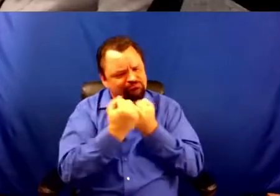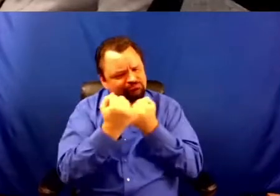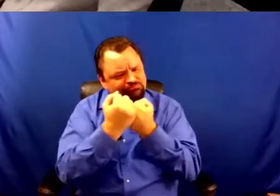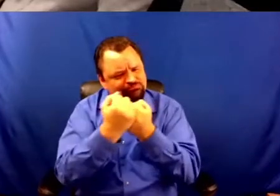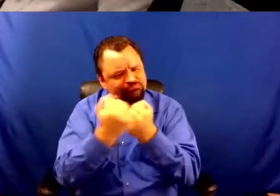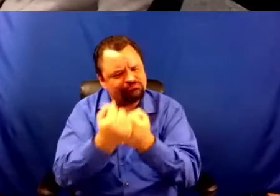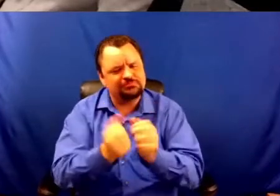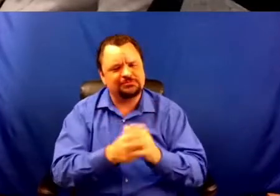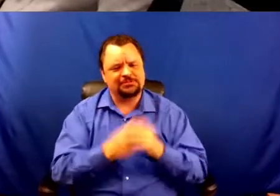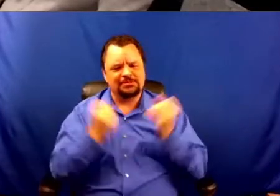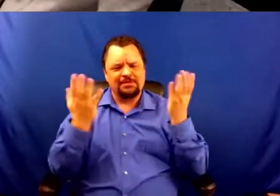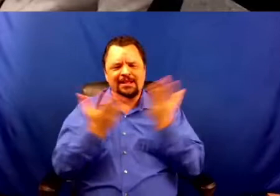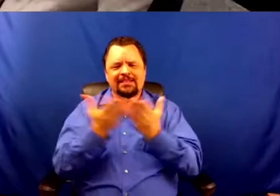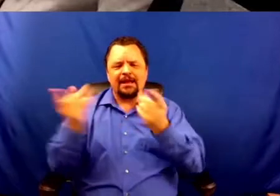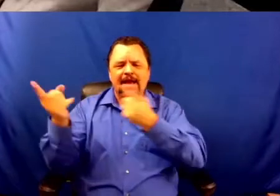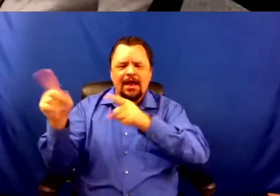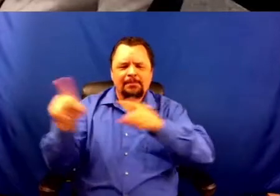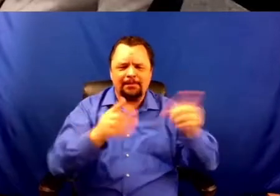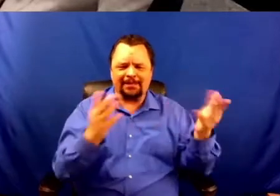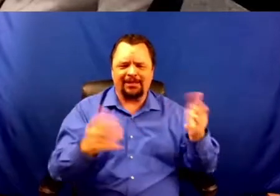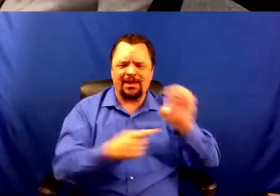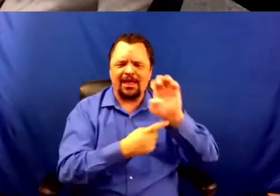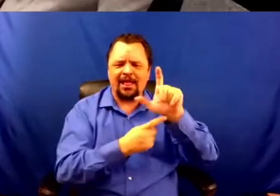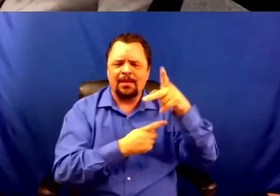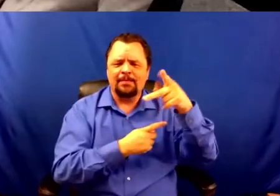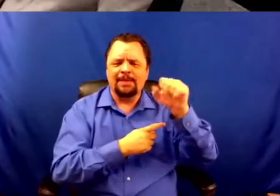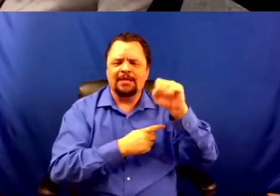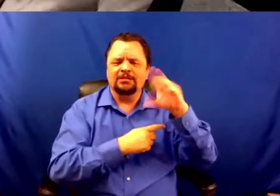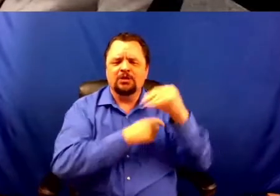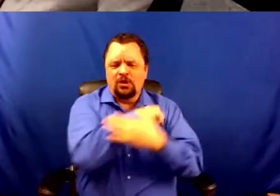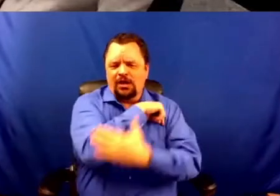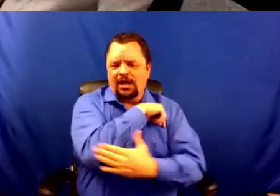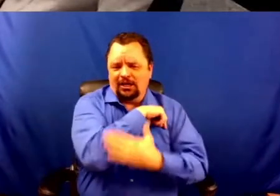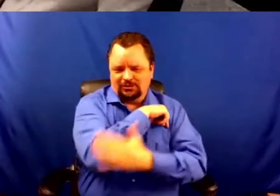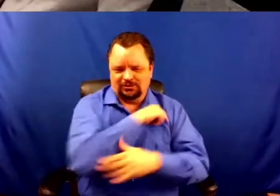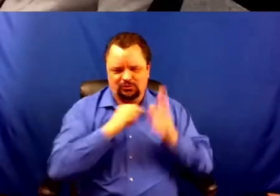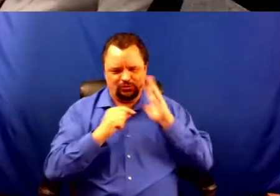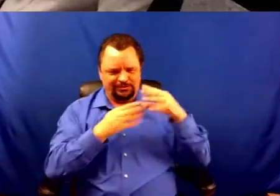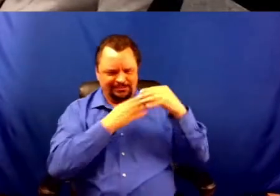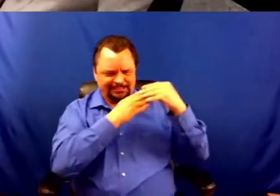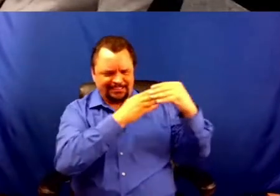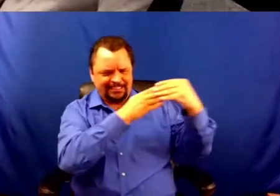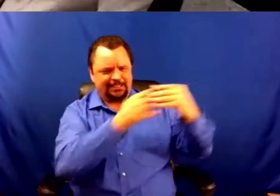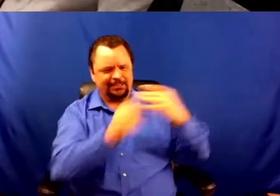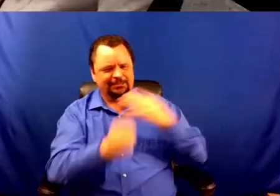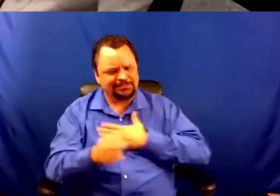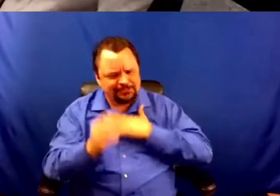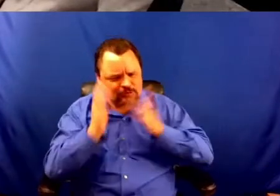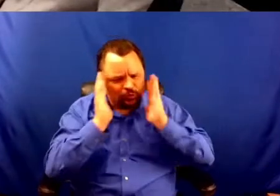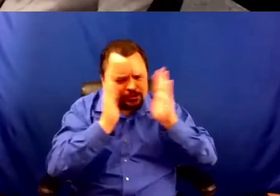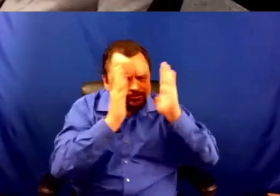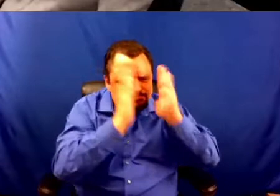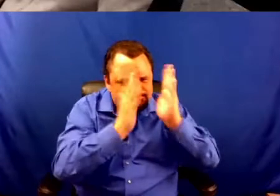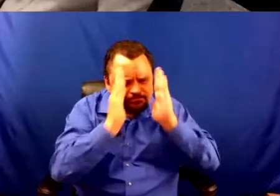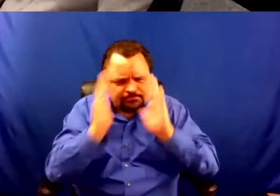medical providers. I will champion you, I will listen to you, and